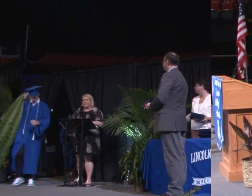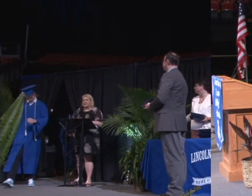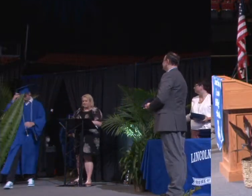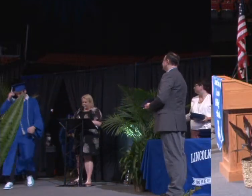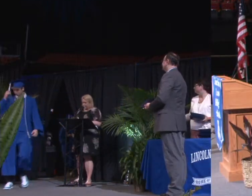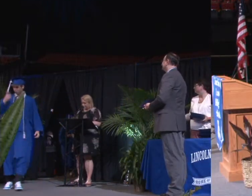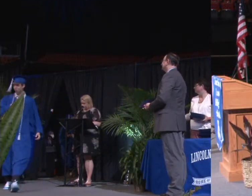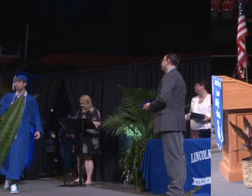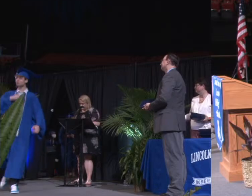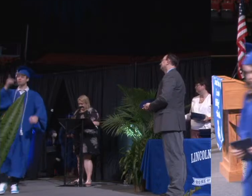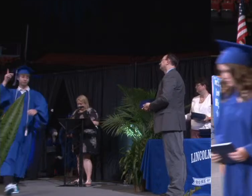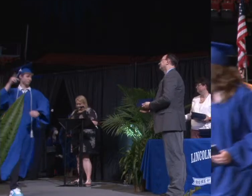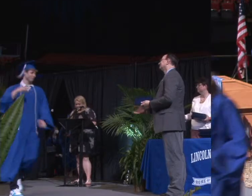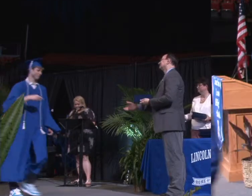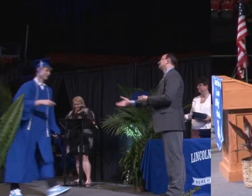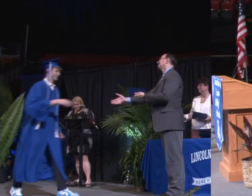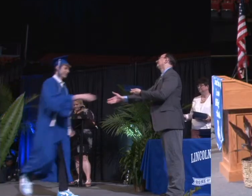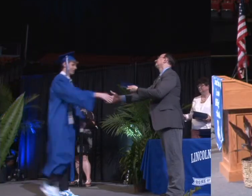Tyler Ruff.